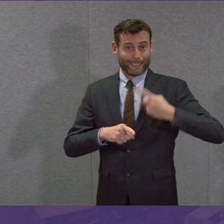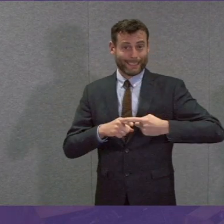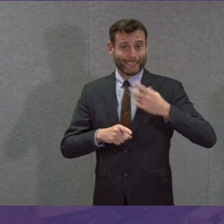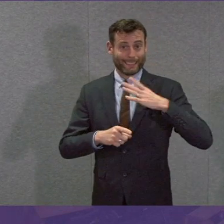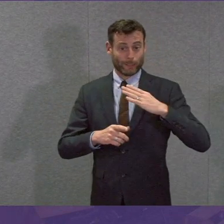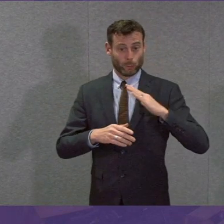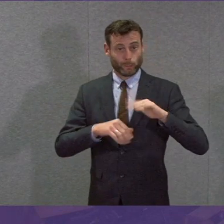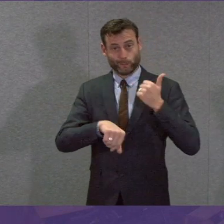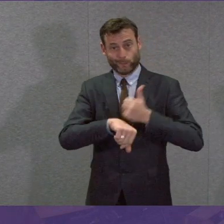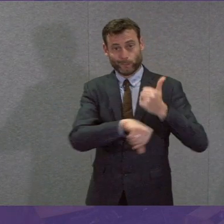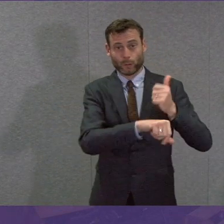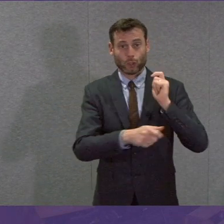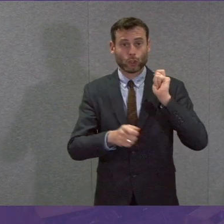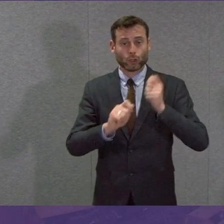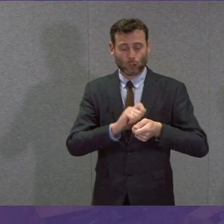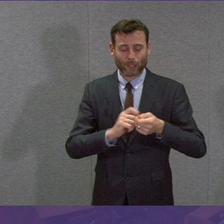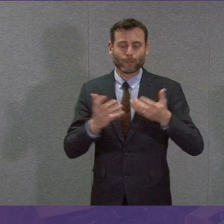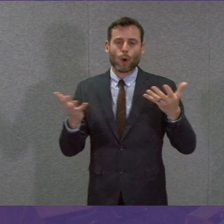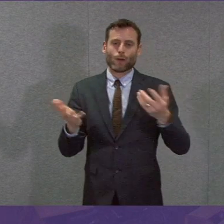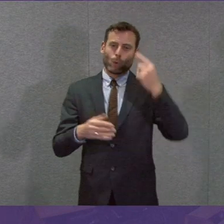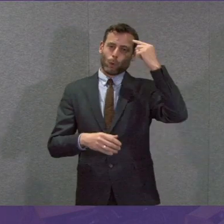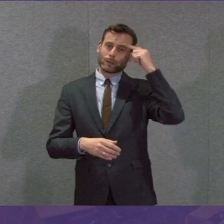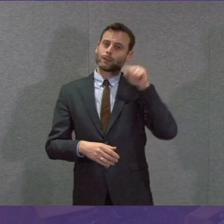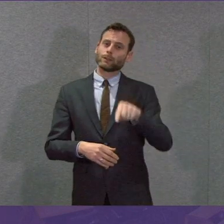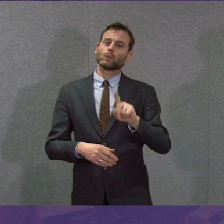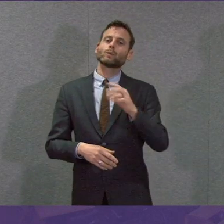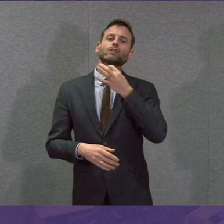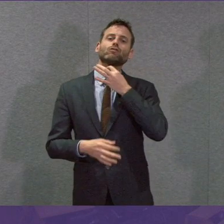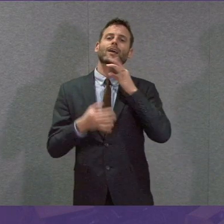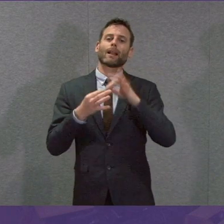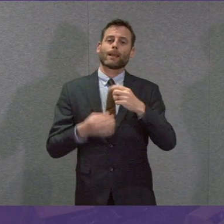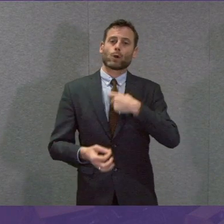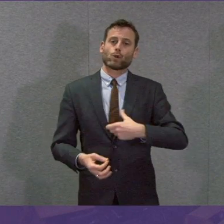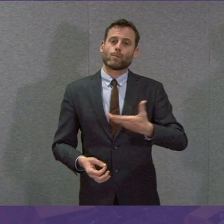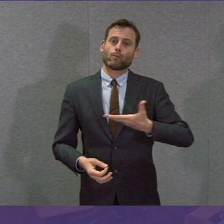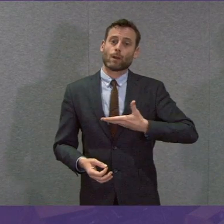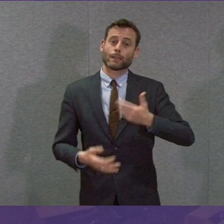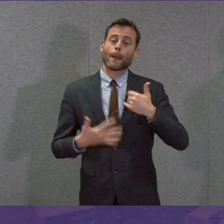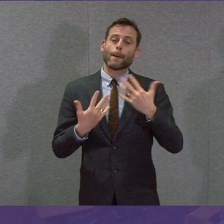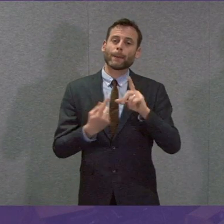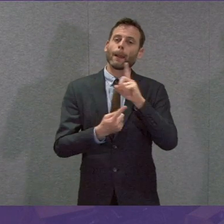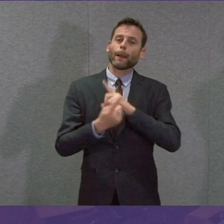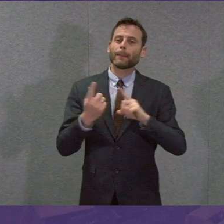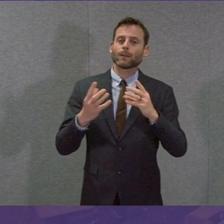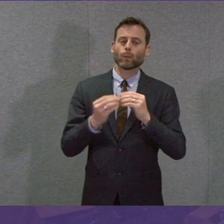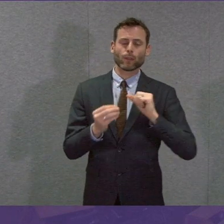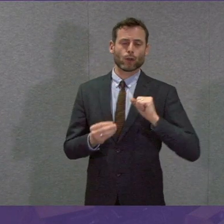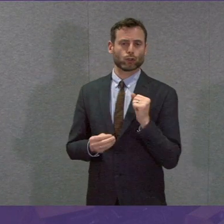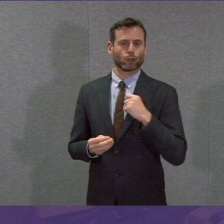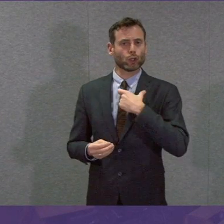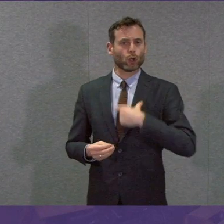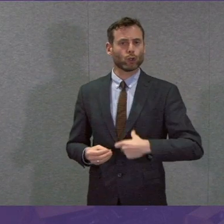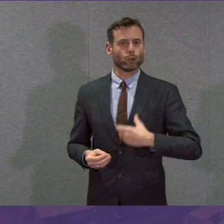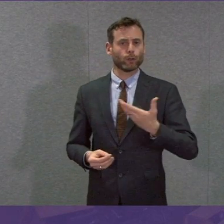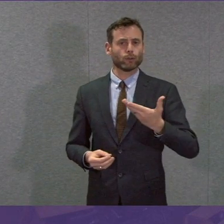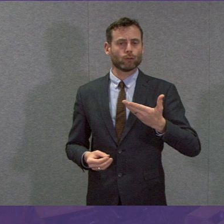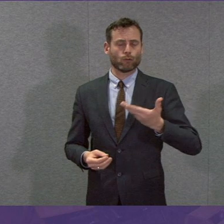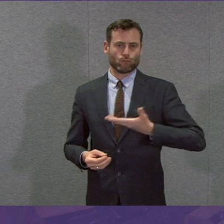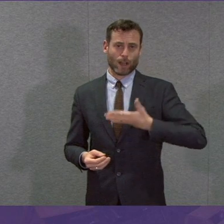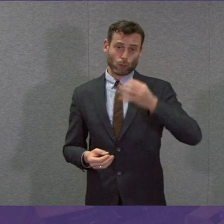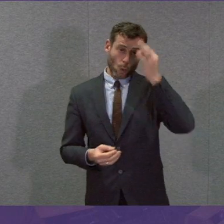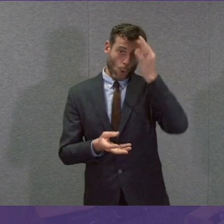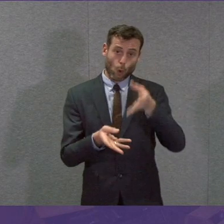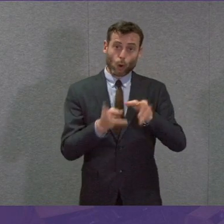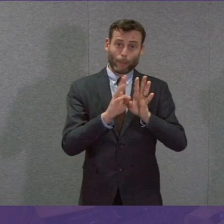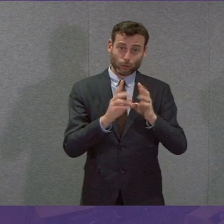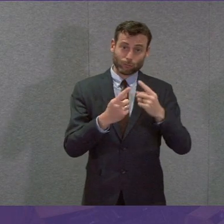continued concern for human rights. And I had a conversation at lunchtime with the Scottish Human Rights Commission, with the chair and with certain of their staff, and I'm committed to speaking